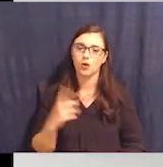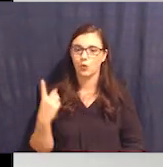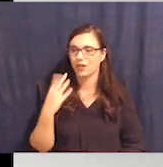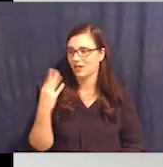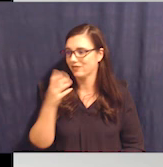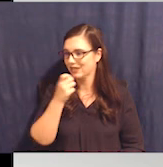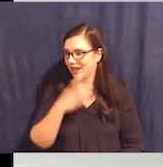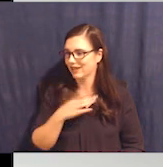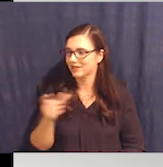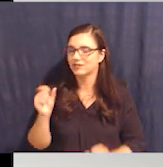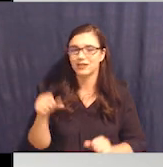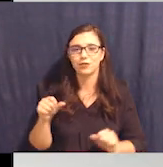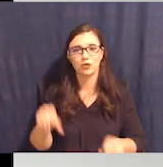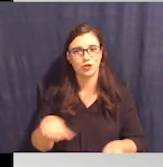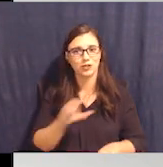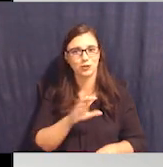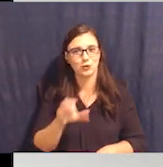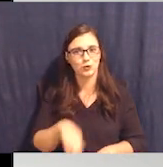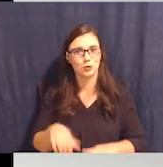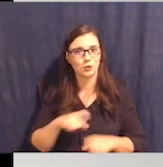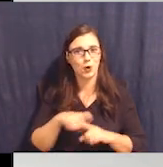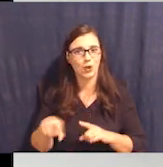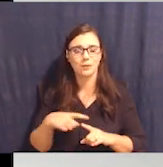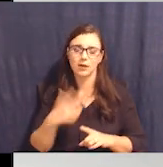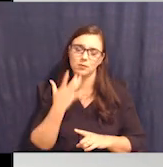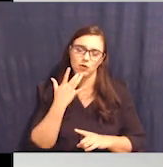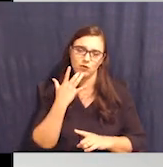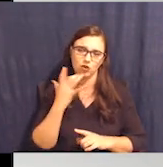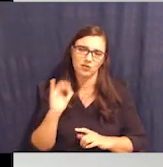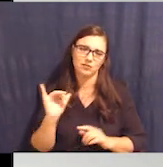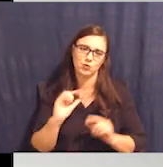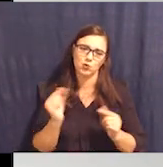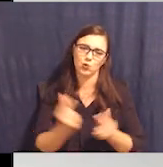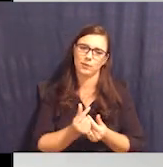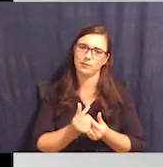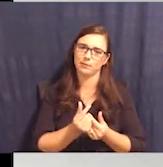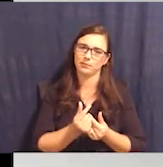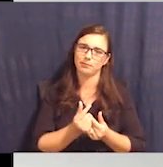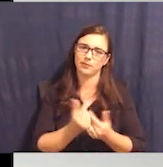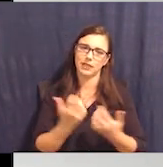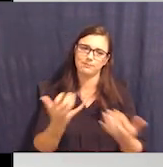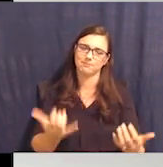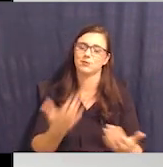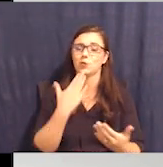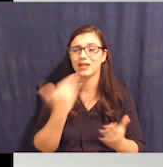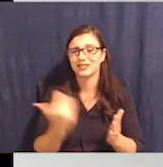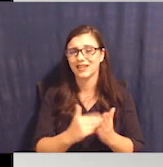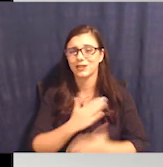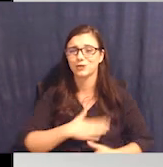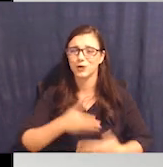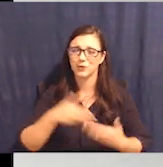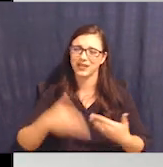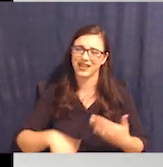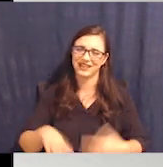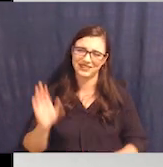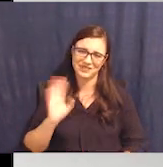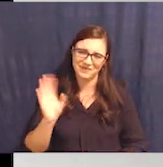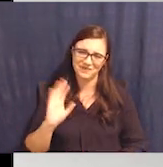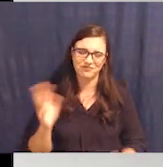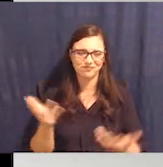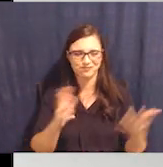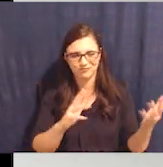or one lovely lady said we could do a Zoom call, but we prefer to do like a group setting. So thanks again and enjoy your